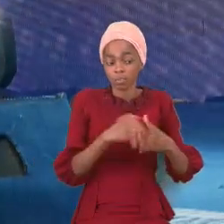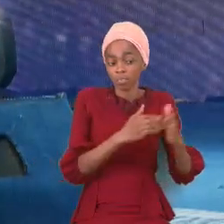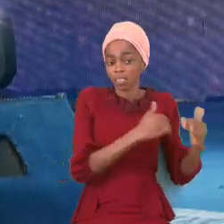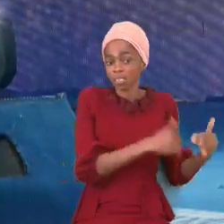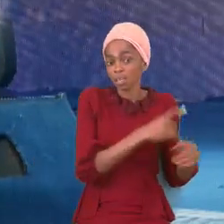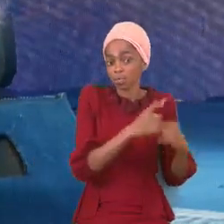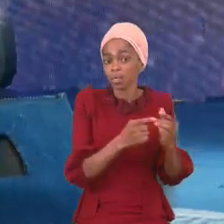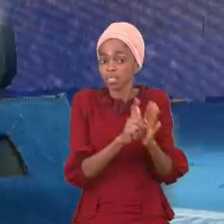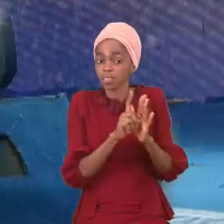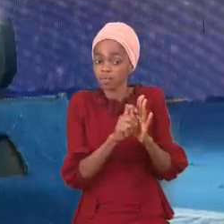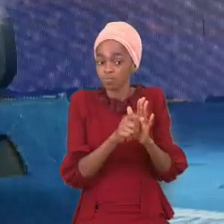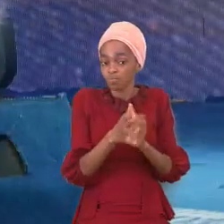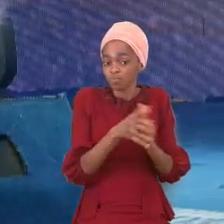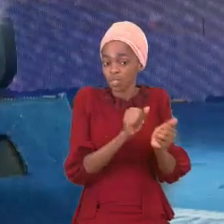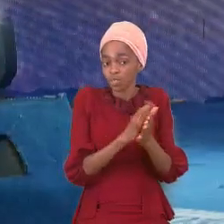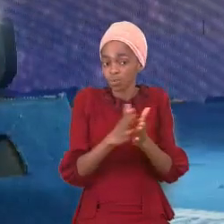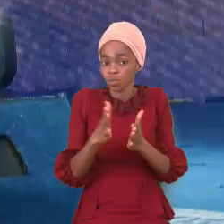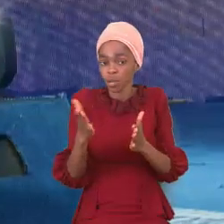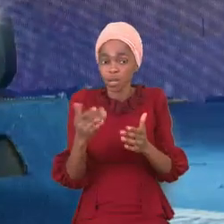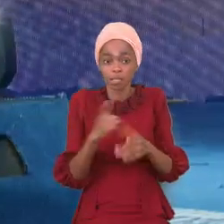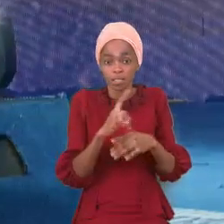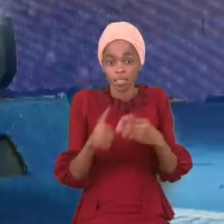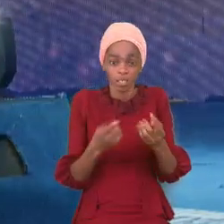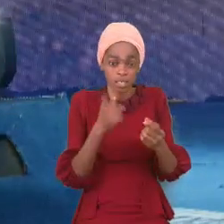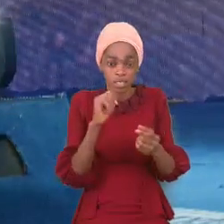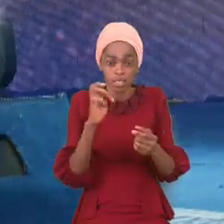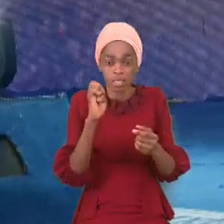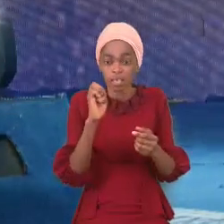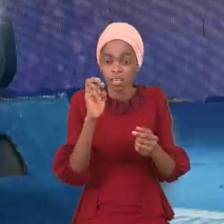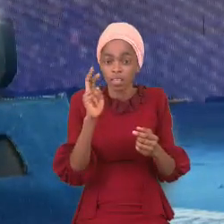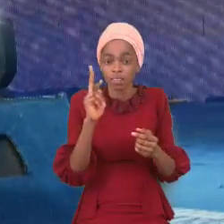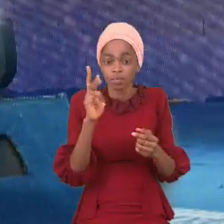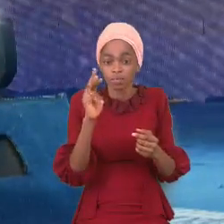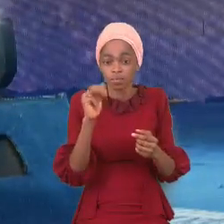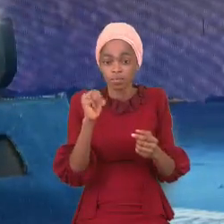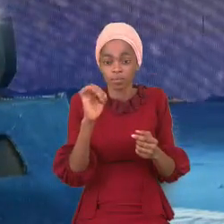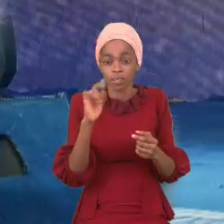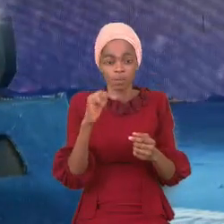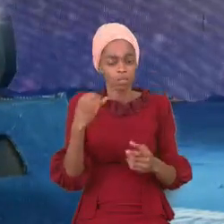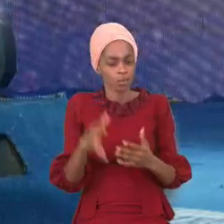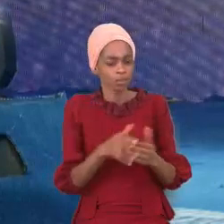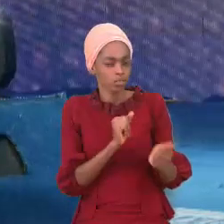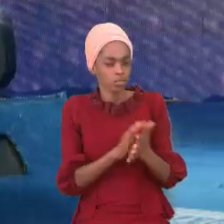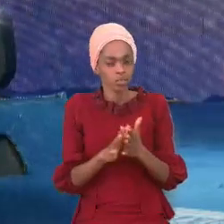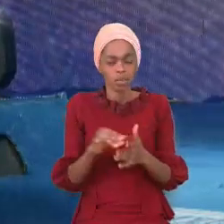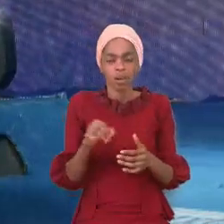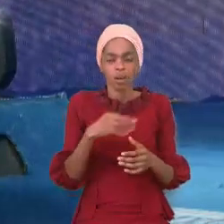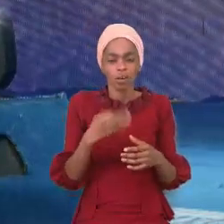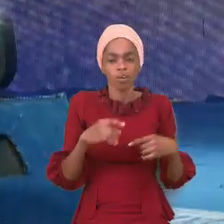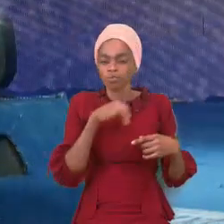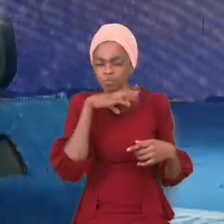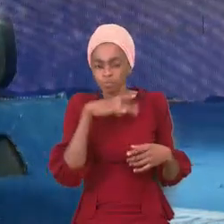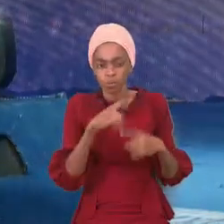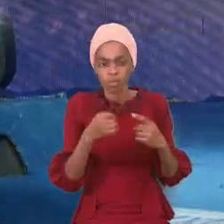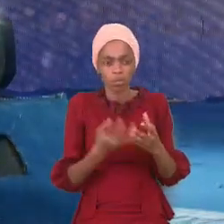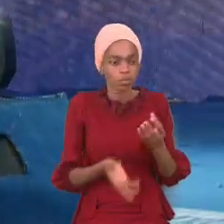of depravity, termites of defilement, termites of destruction, termites of desolation, when they were eating